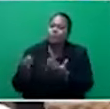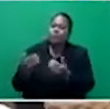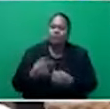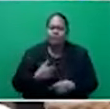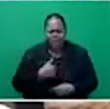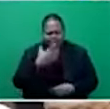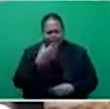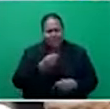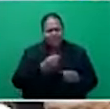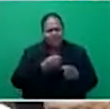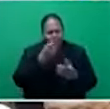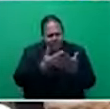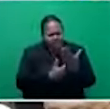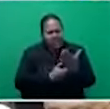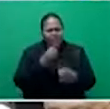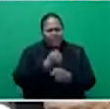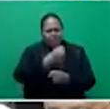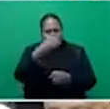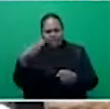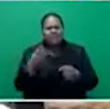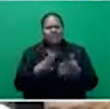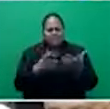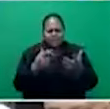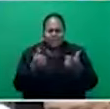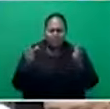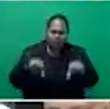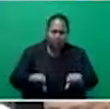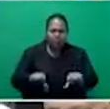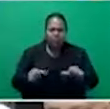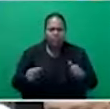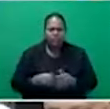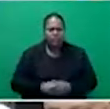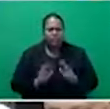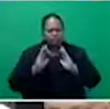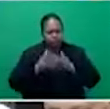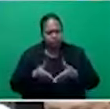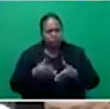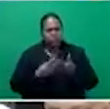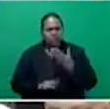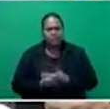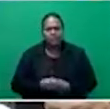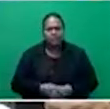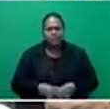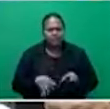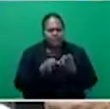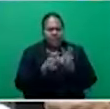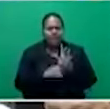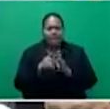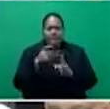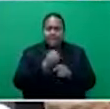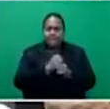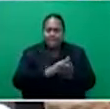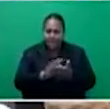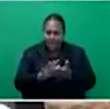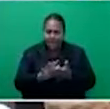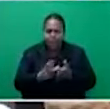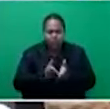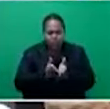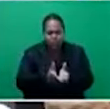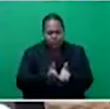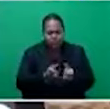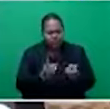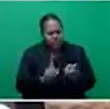went under. Tropic Health, Blind Shipping, which your new leader was part of. He was the CEO for a while. Mr. Speaker,